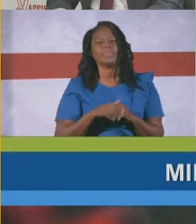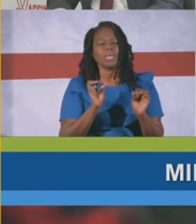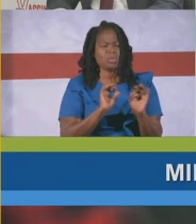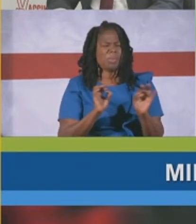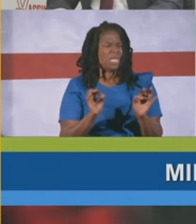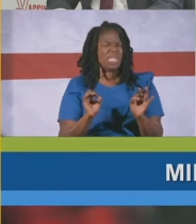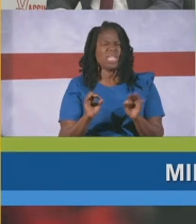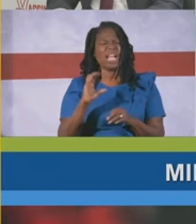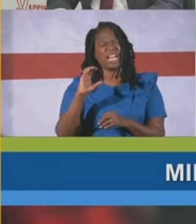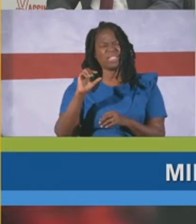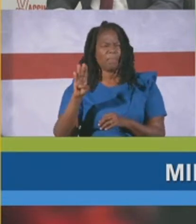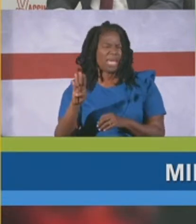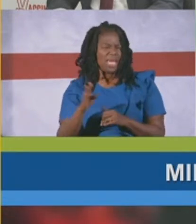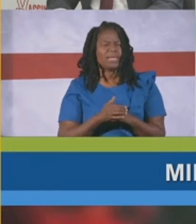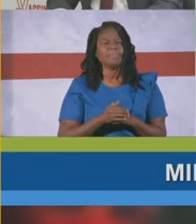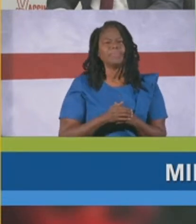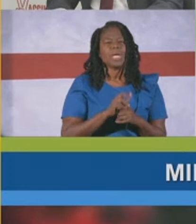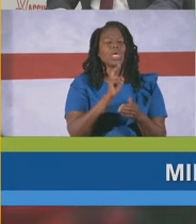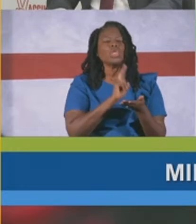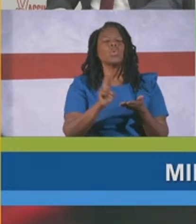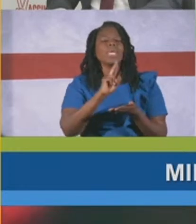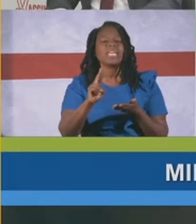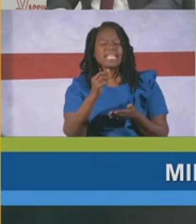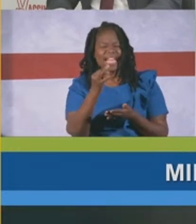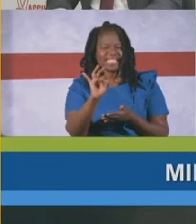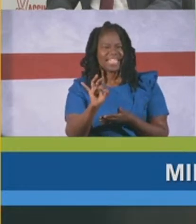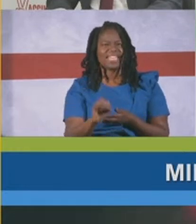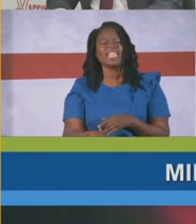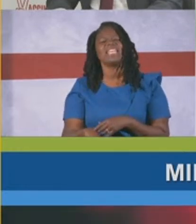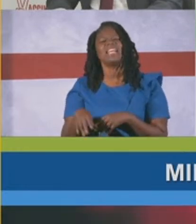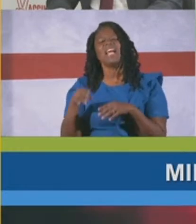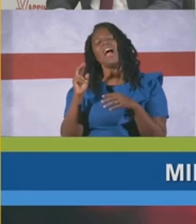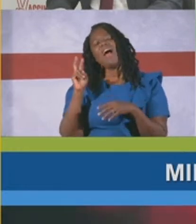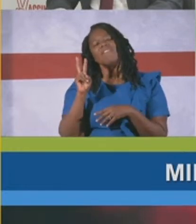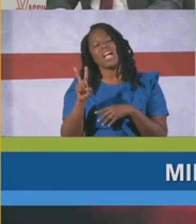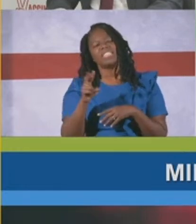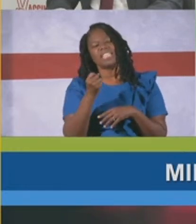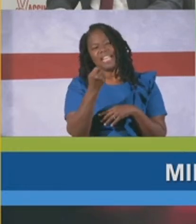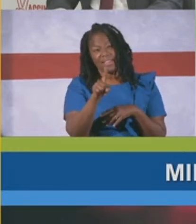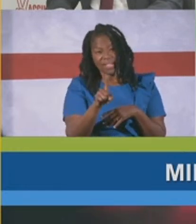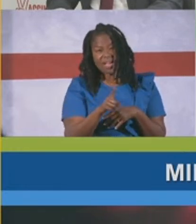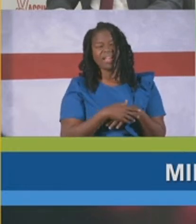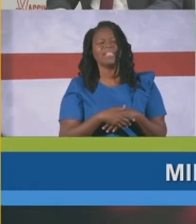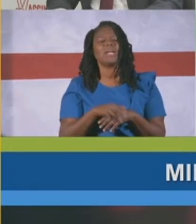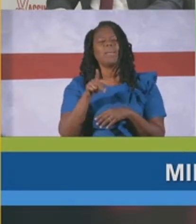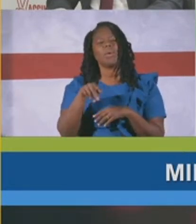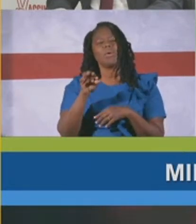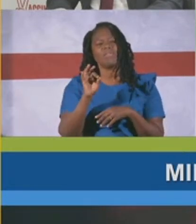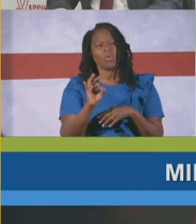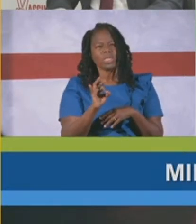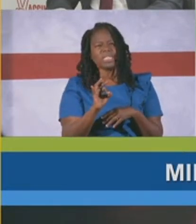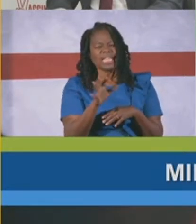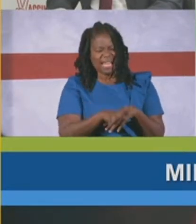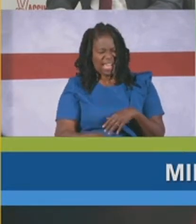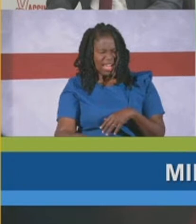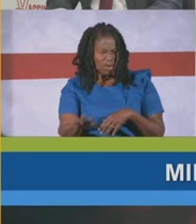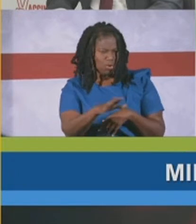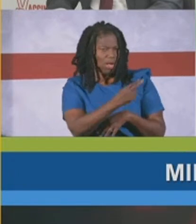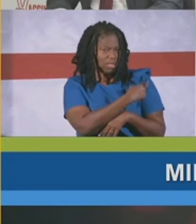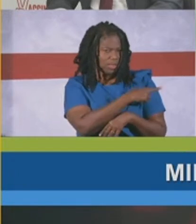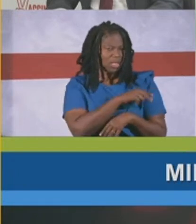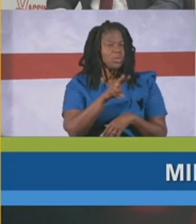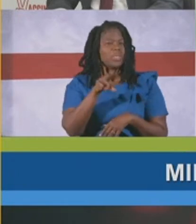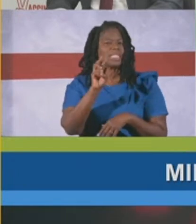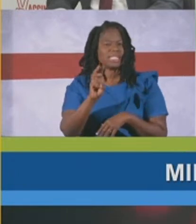this time. UE Davie, 19. UTT Valsine, 11. Point Fortin Area Hospital, 26. And at the Tacarigua